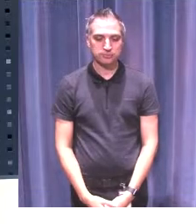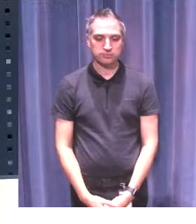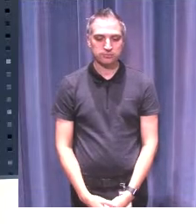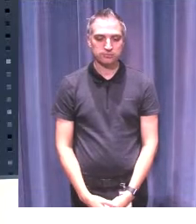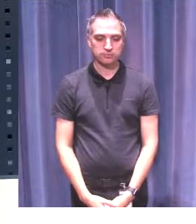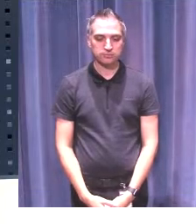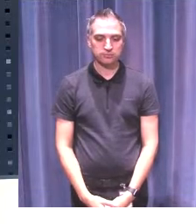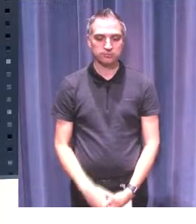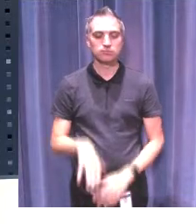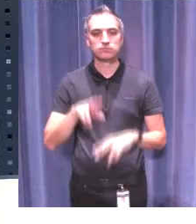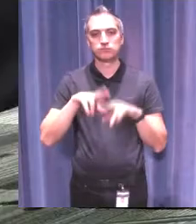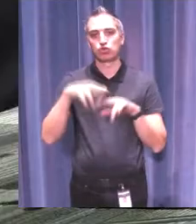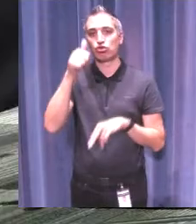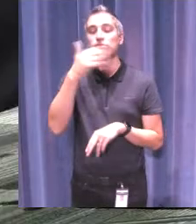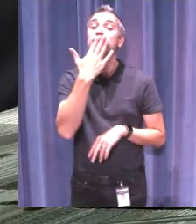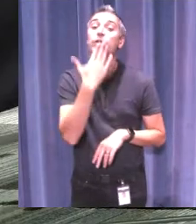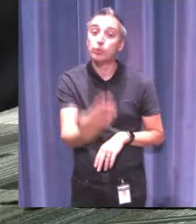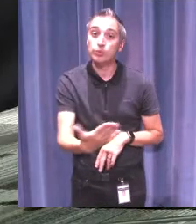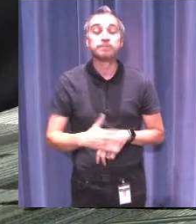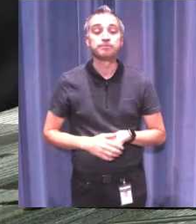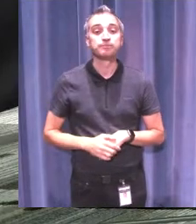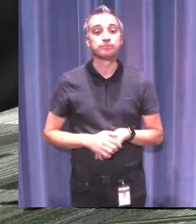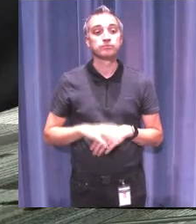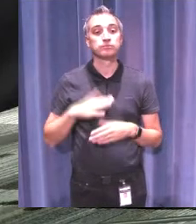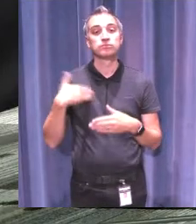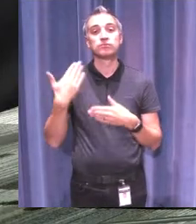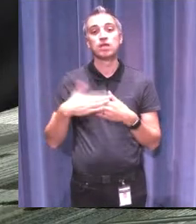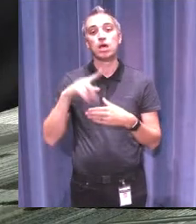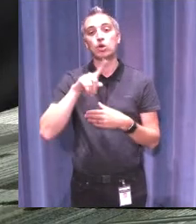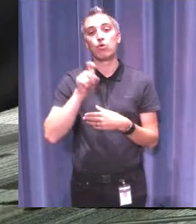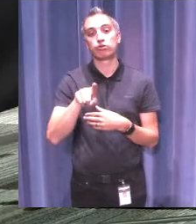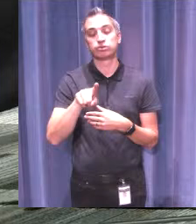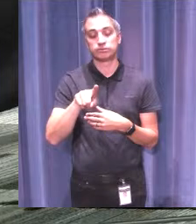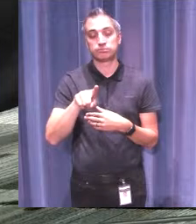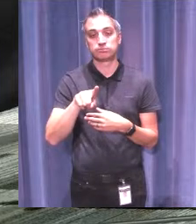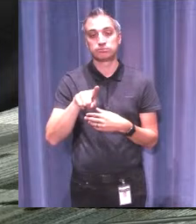Thank you. The next question will be done by Trustee Daly.